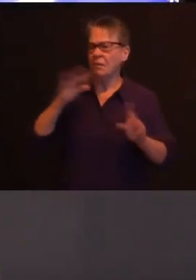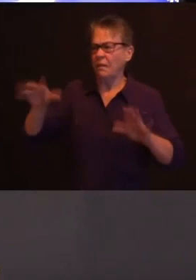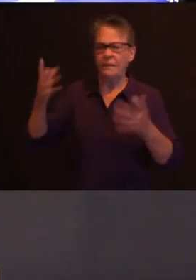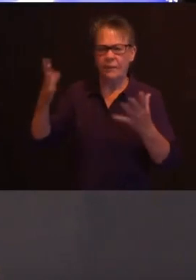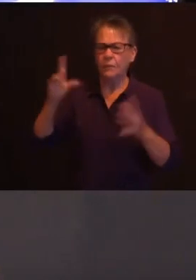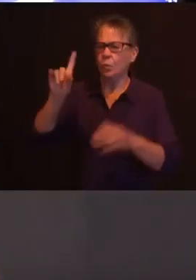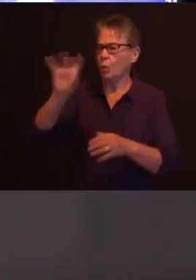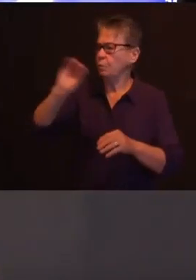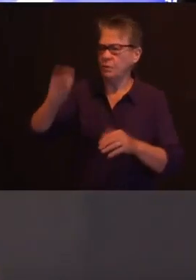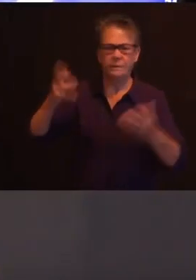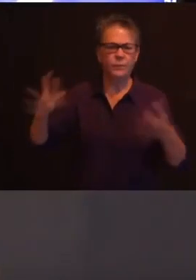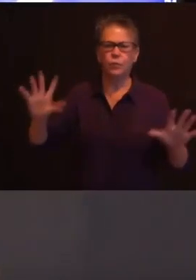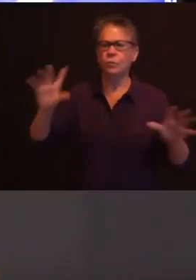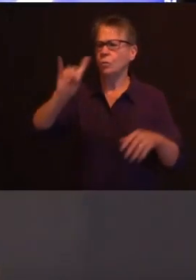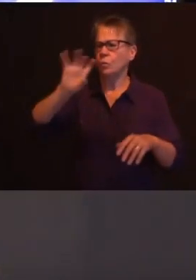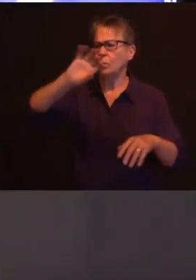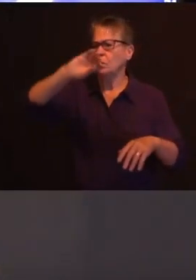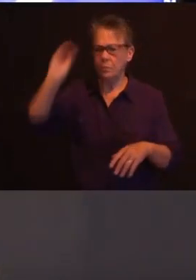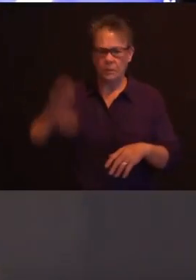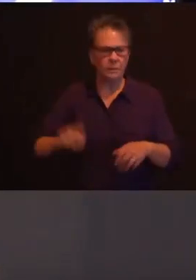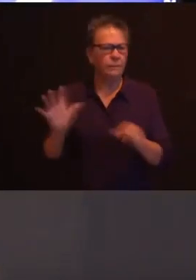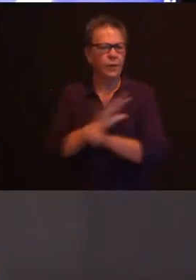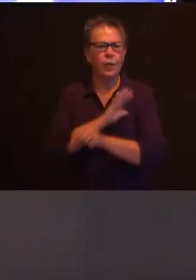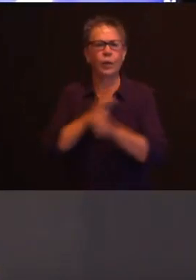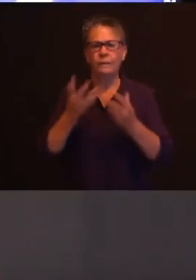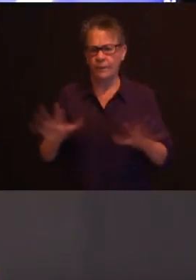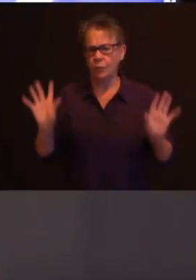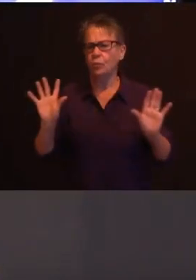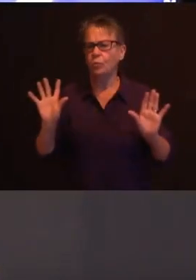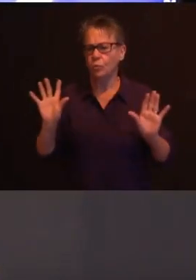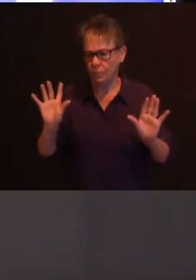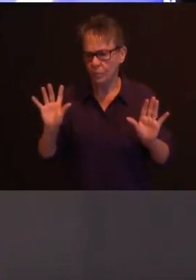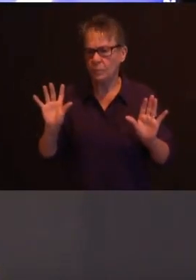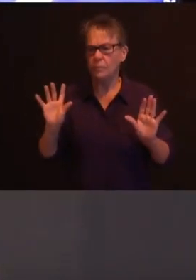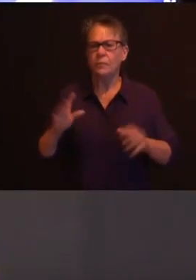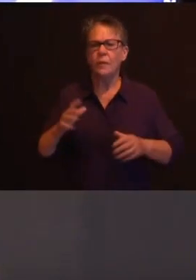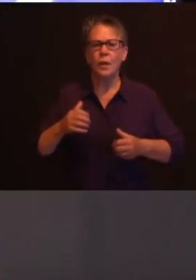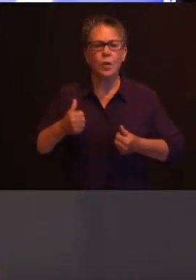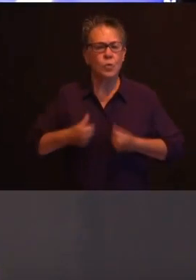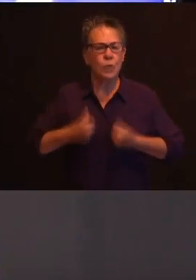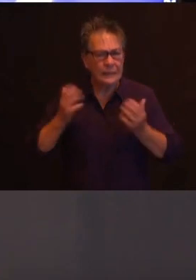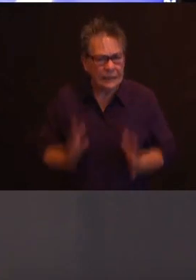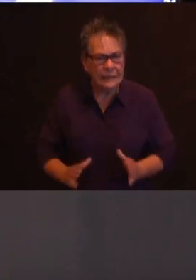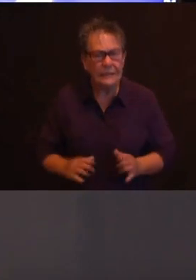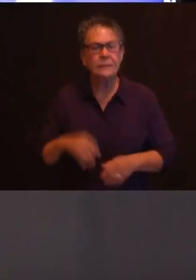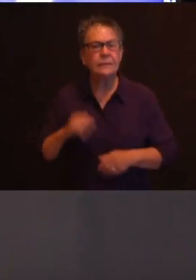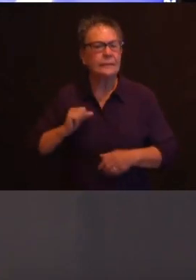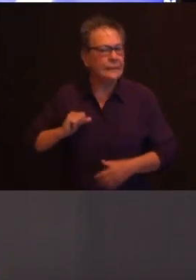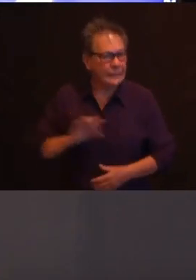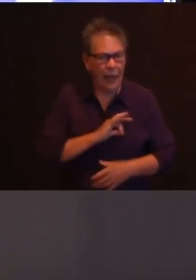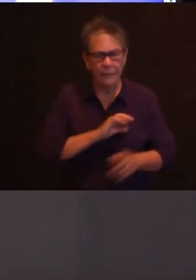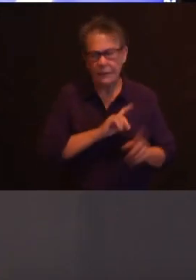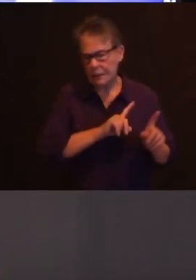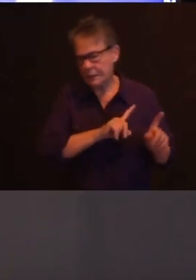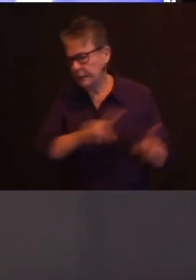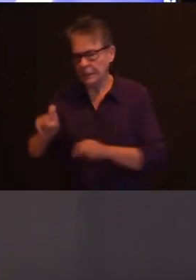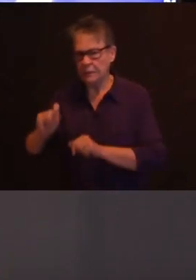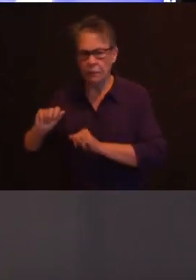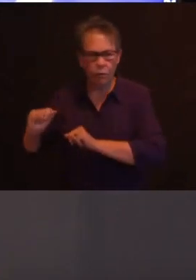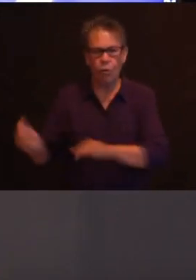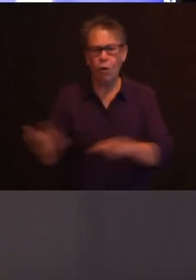and of residents and staff, and many, I don't have the number, but many are into retesting.